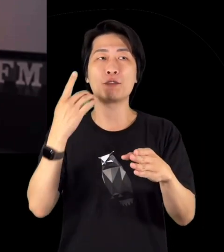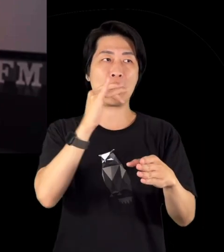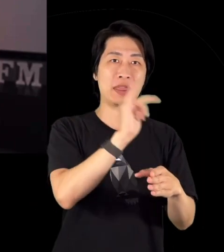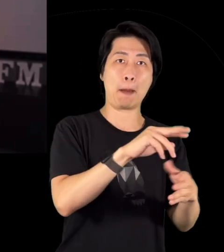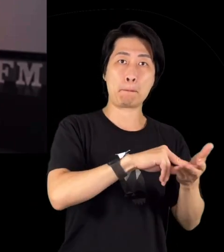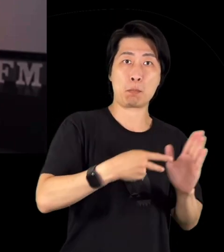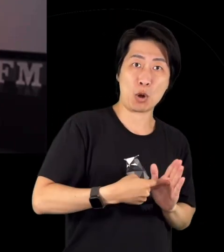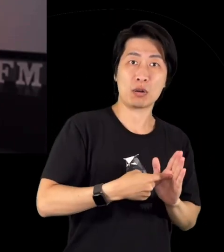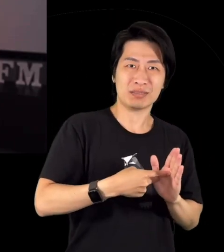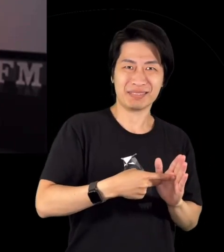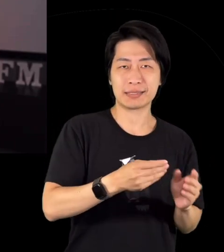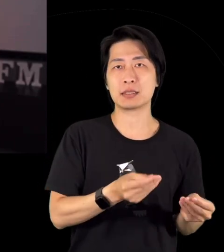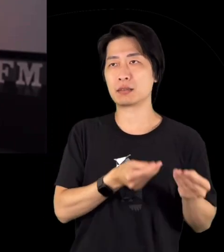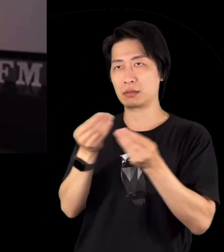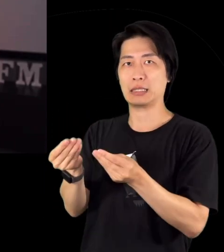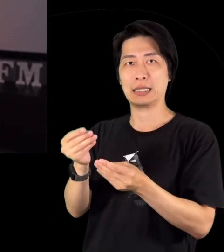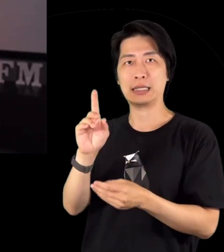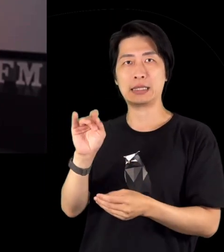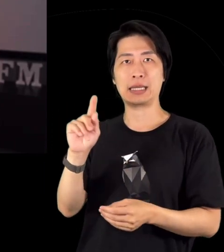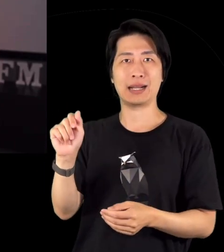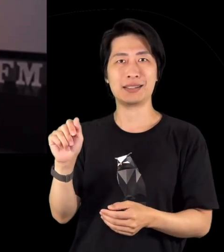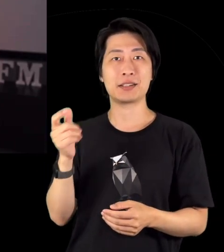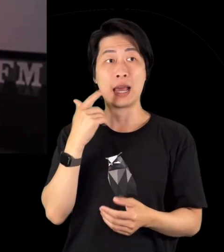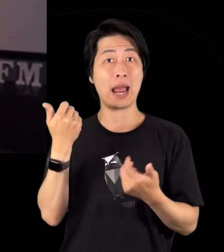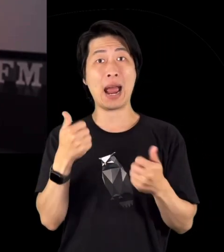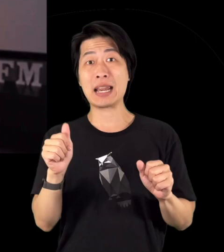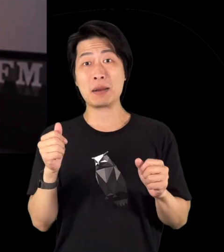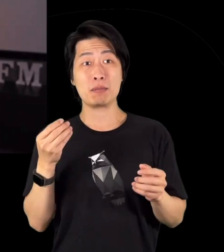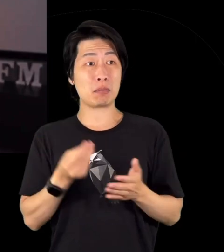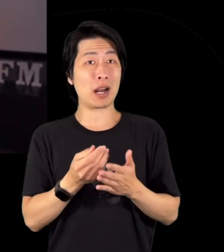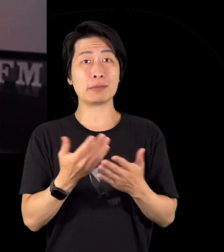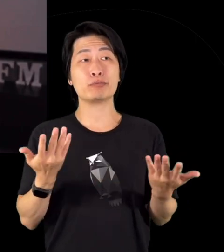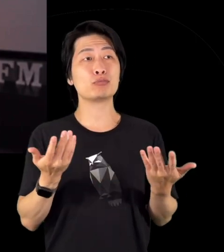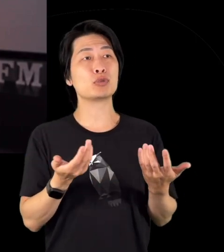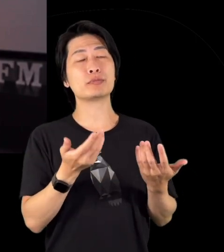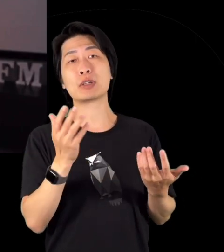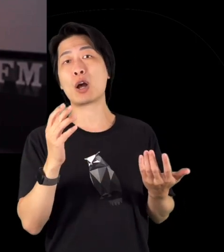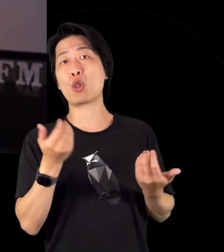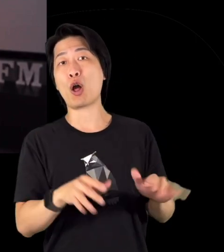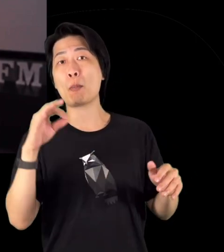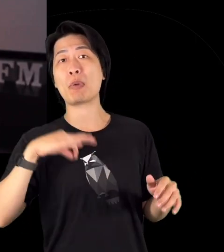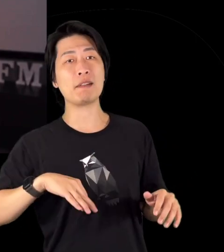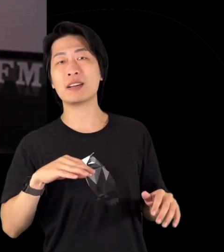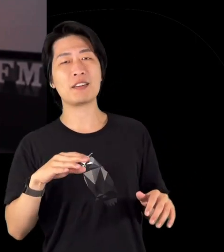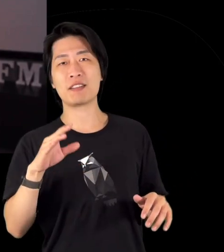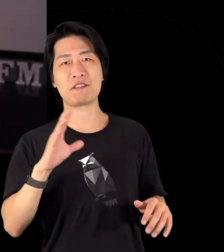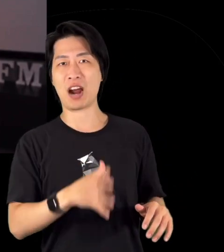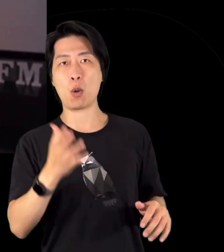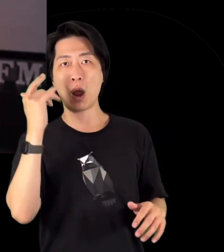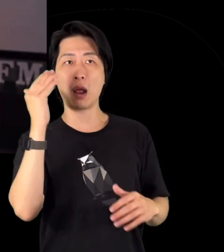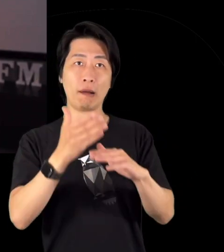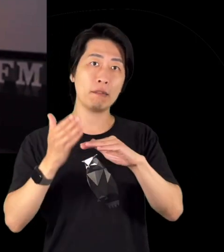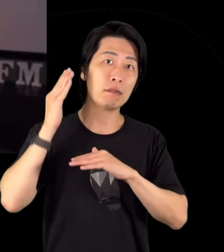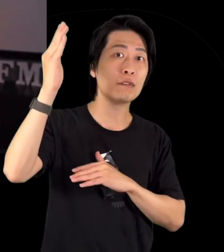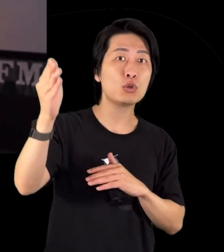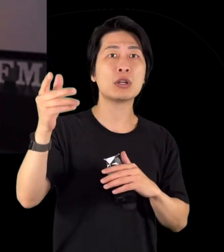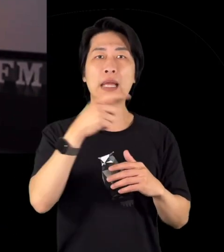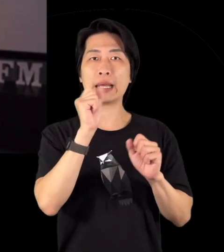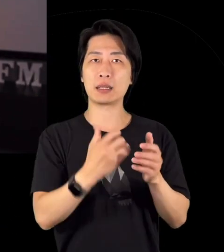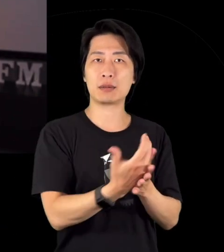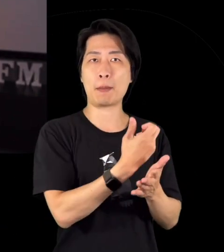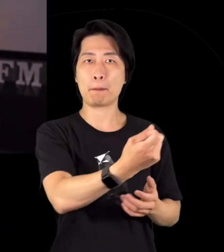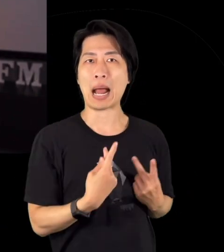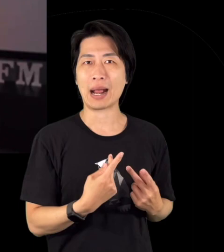as quick as possible. And through that lens, any money they give up now through profits is more than made up in the future as long as this